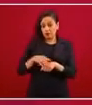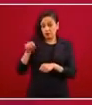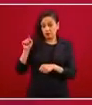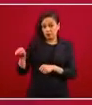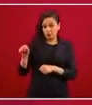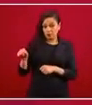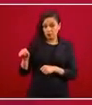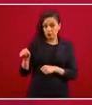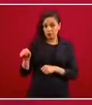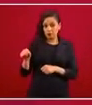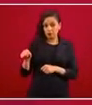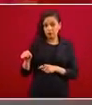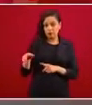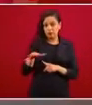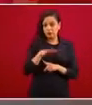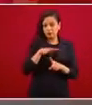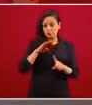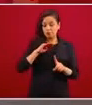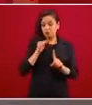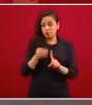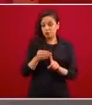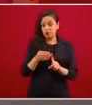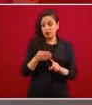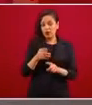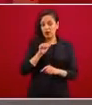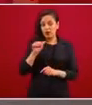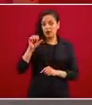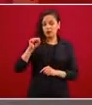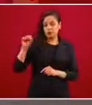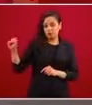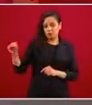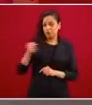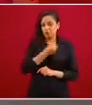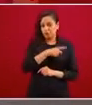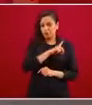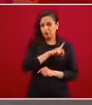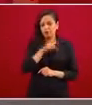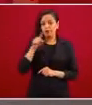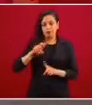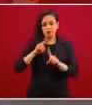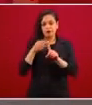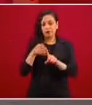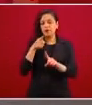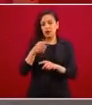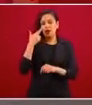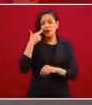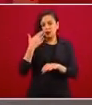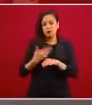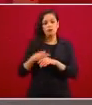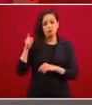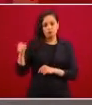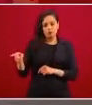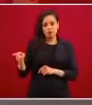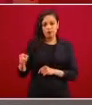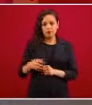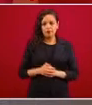be COFEPRIS. COFEPRIS is the national institution that is in charge of guaranteeing that.